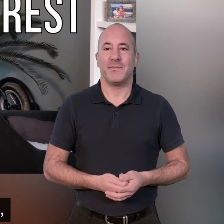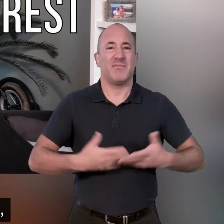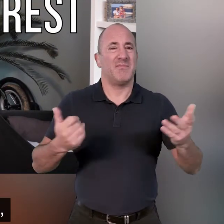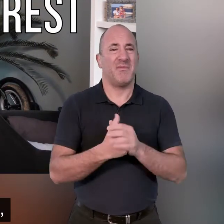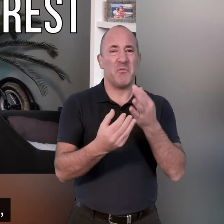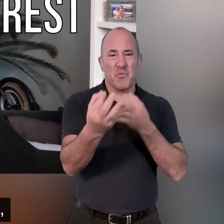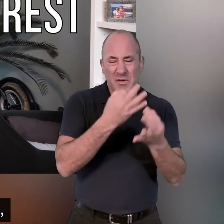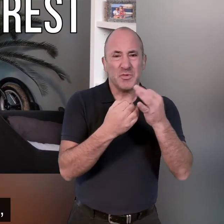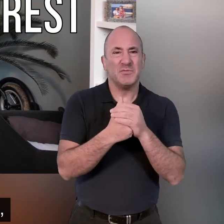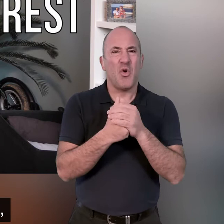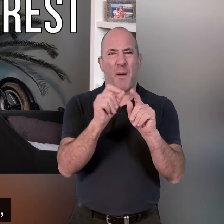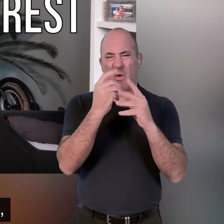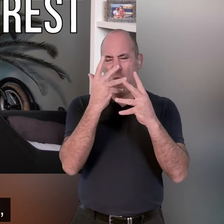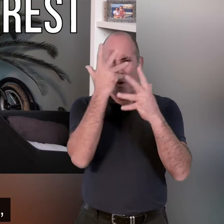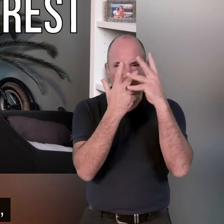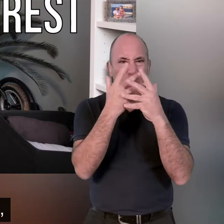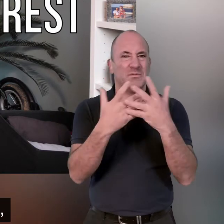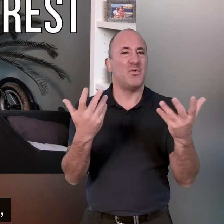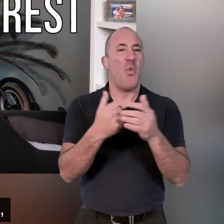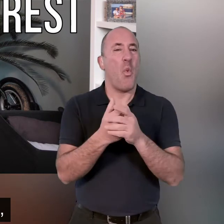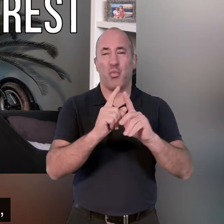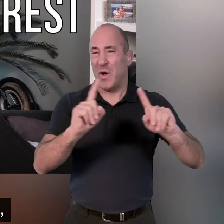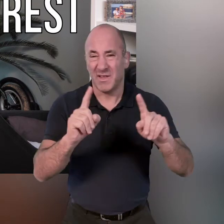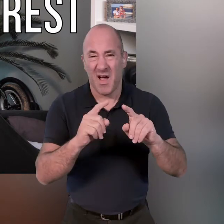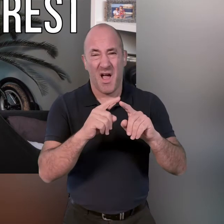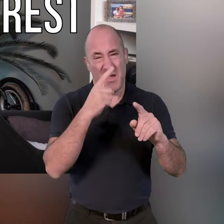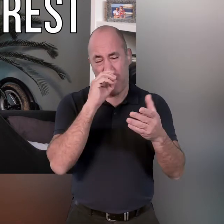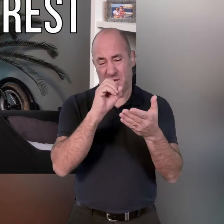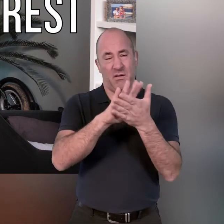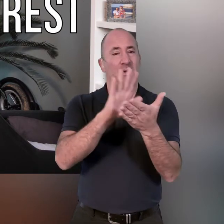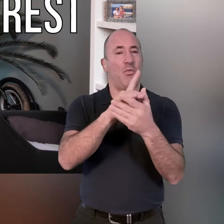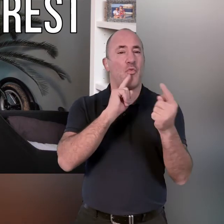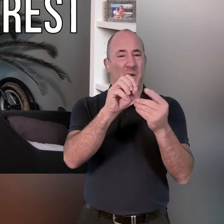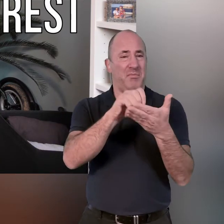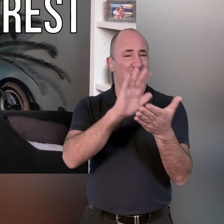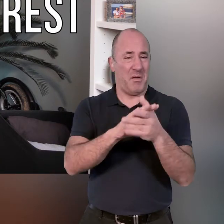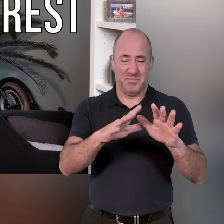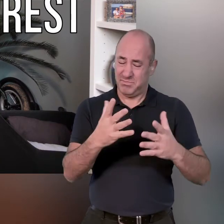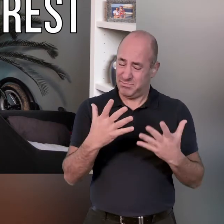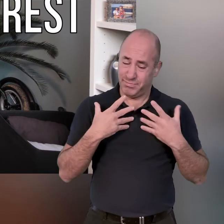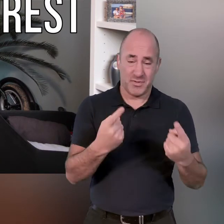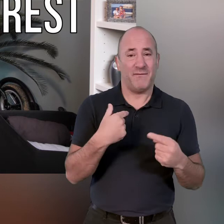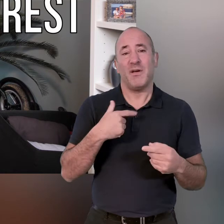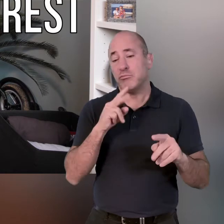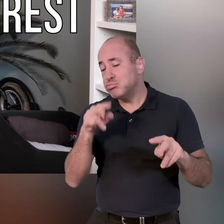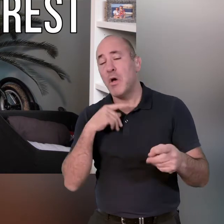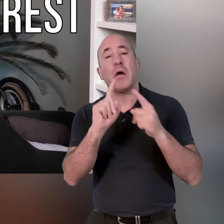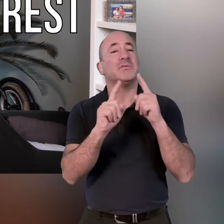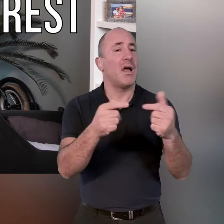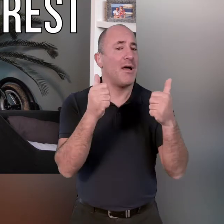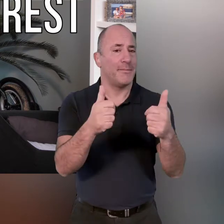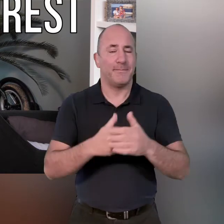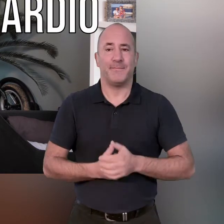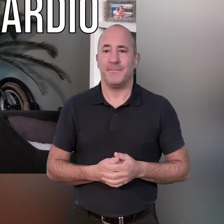And if you have any questions or any ways you think like you're confused or however it might be, feel free to put a comment in the section down below. I will answer